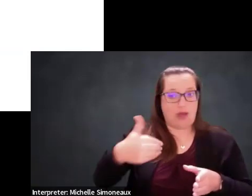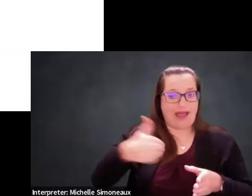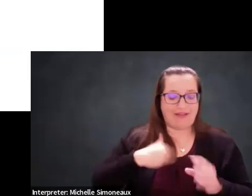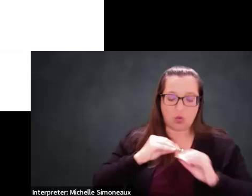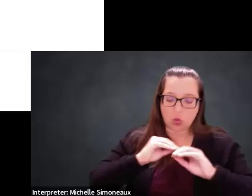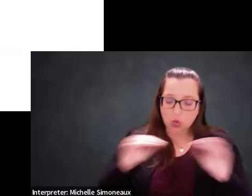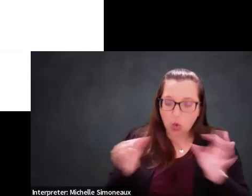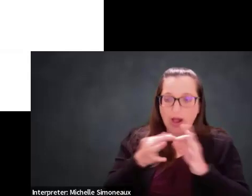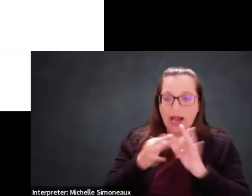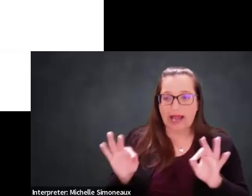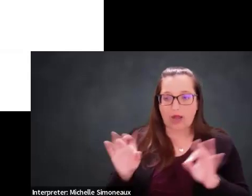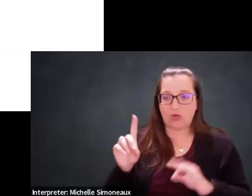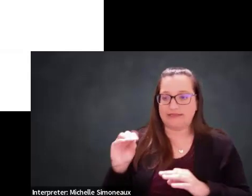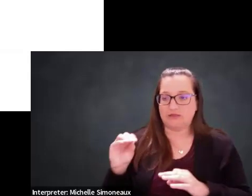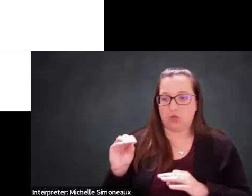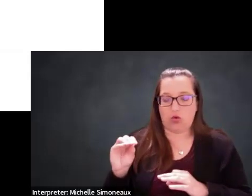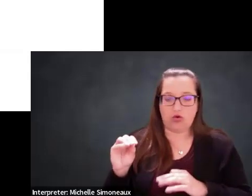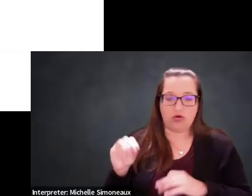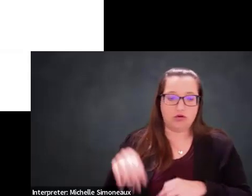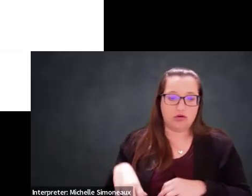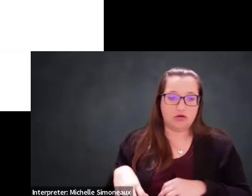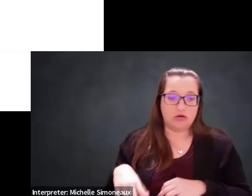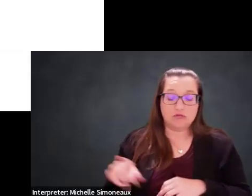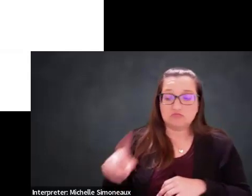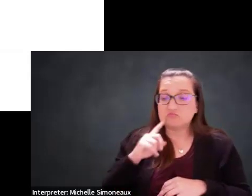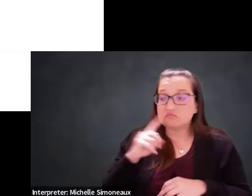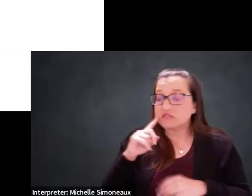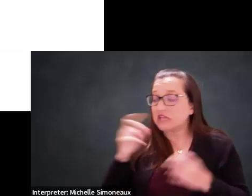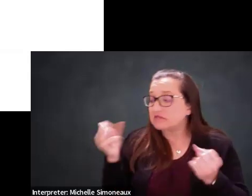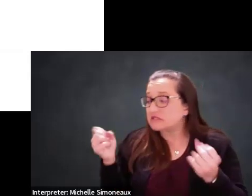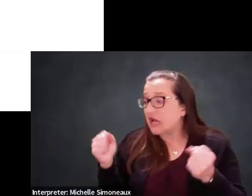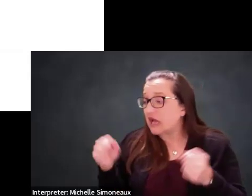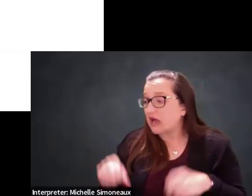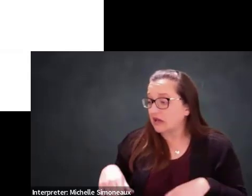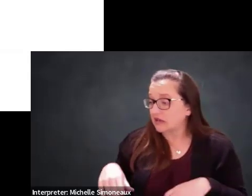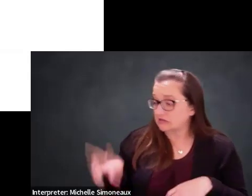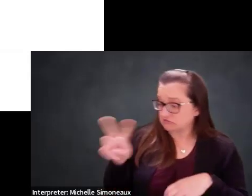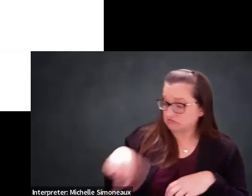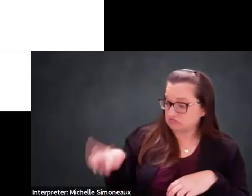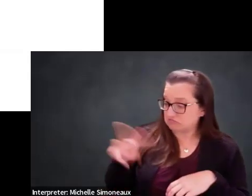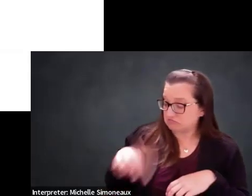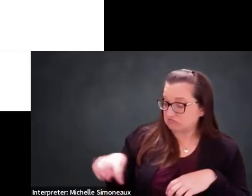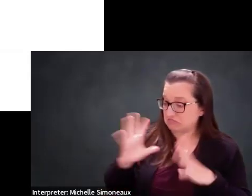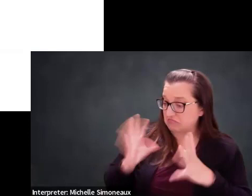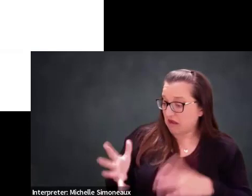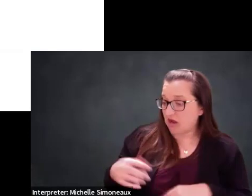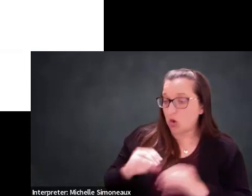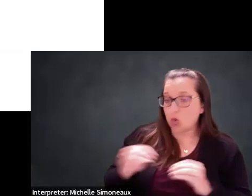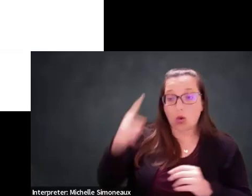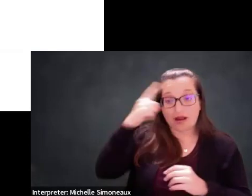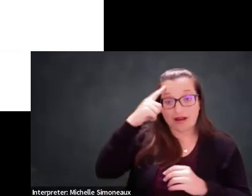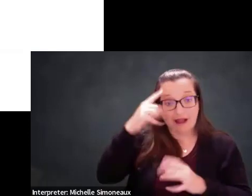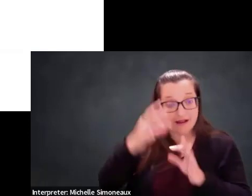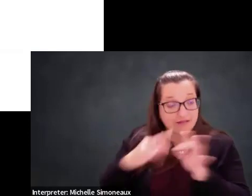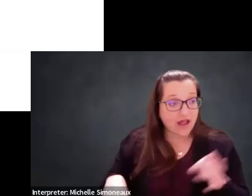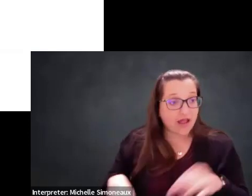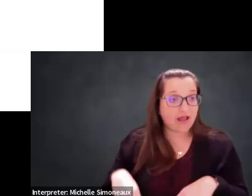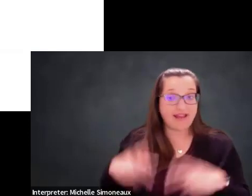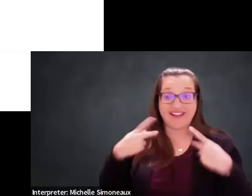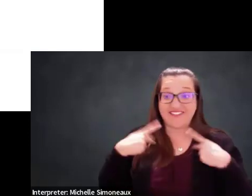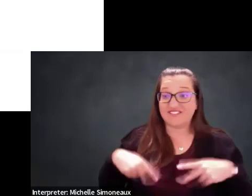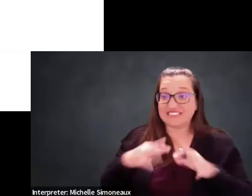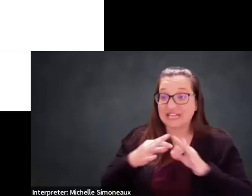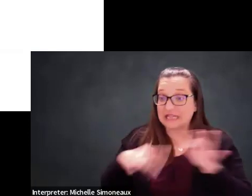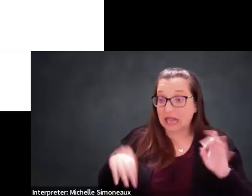where they are a deaf child who is signing or, you know, there is not any other cognitive delays or physical delays or that are